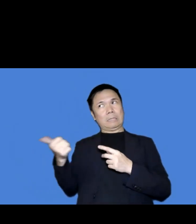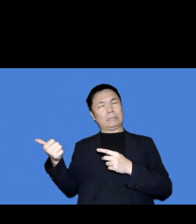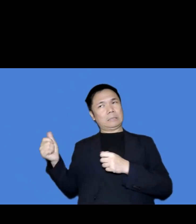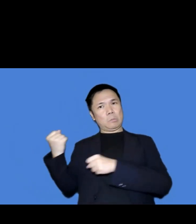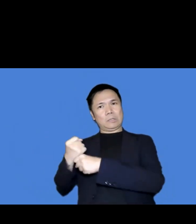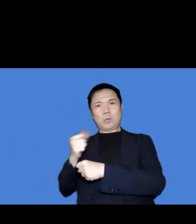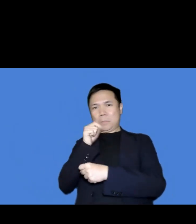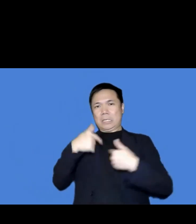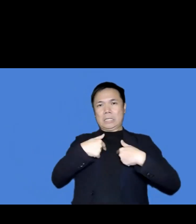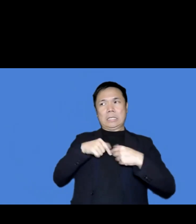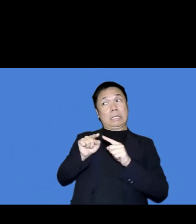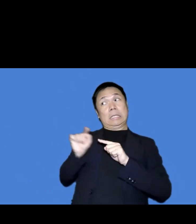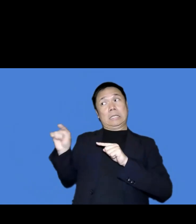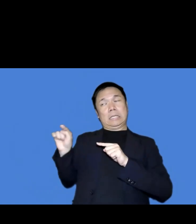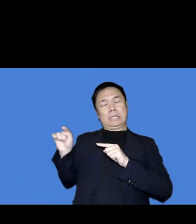continue?